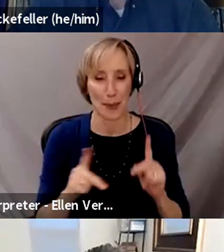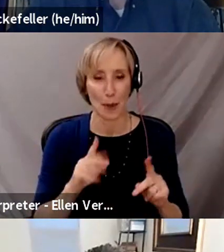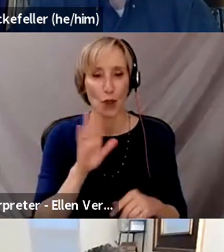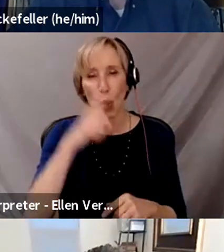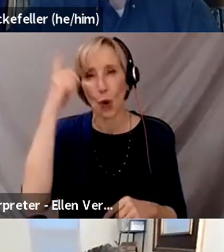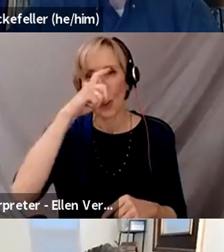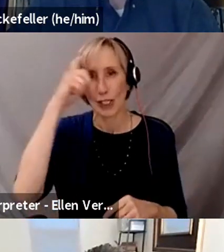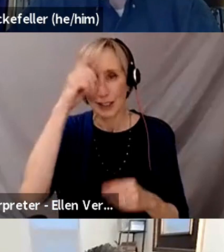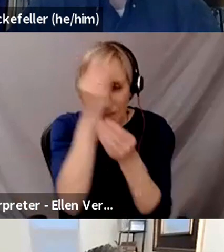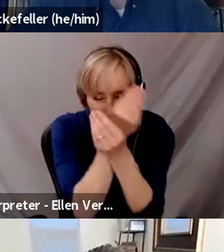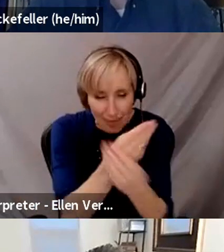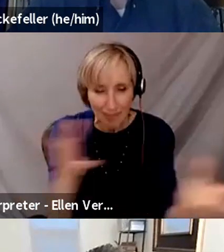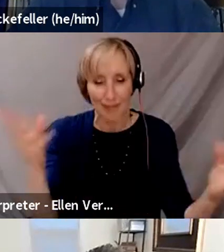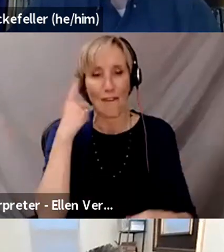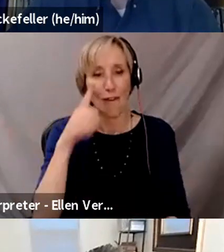share?